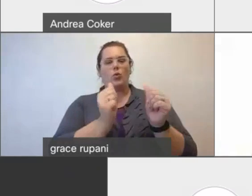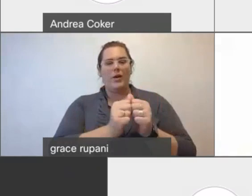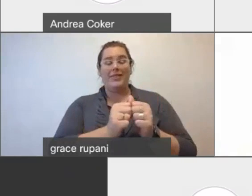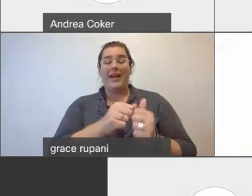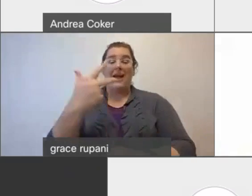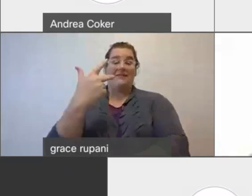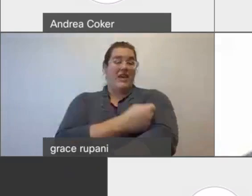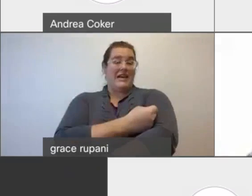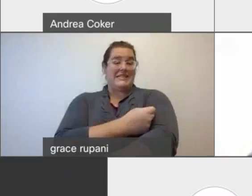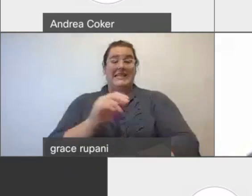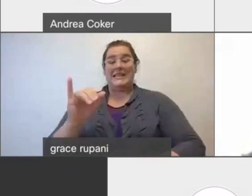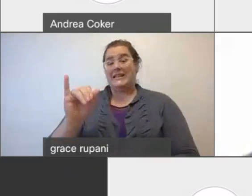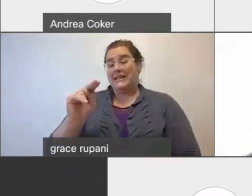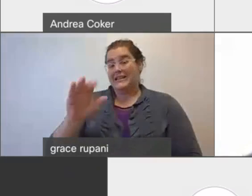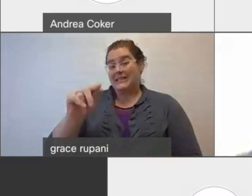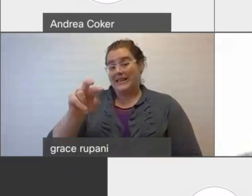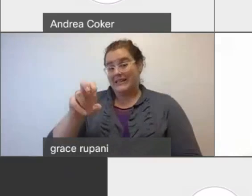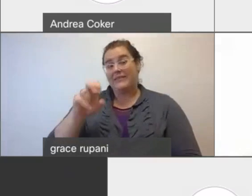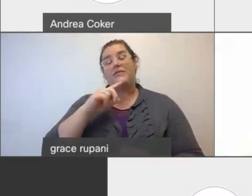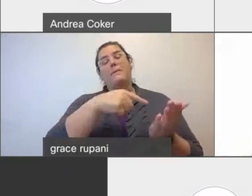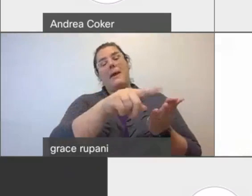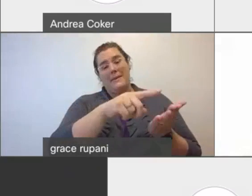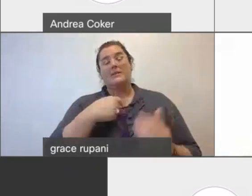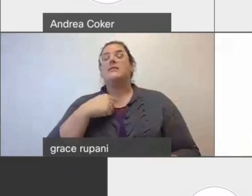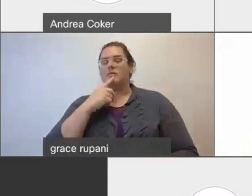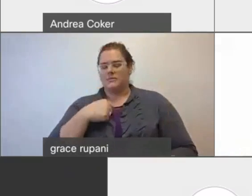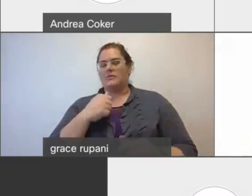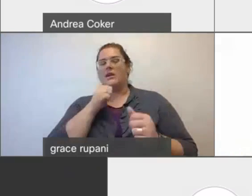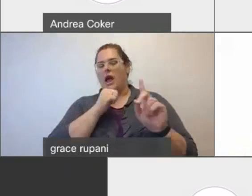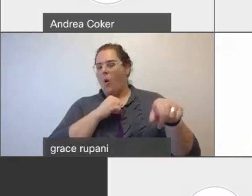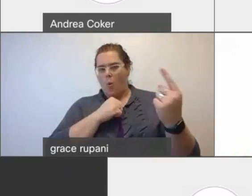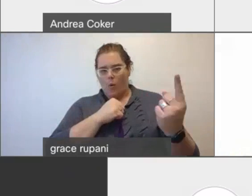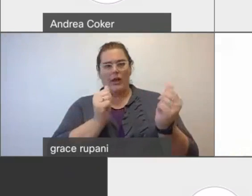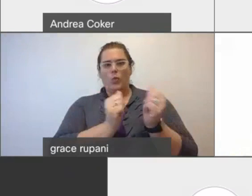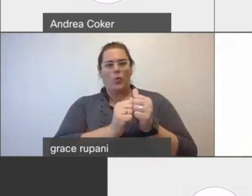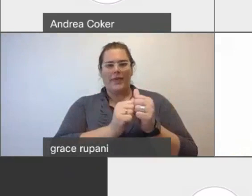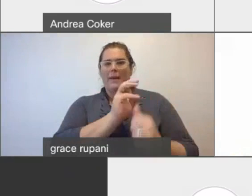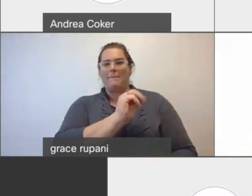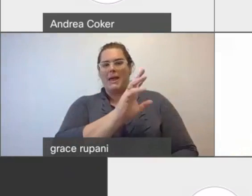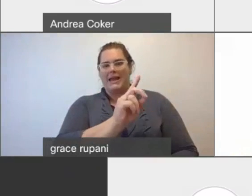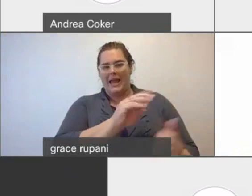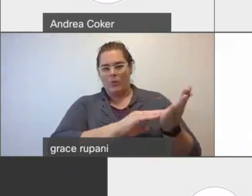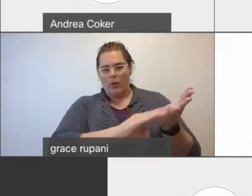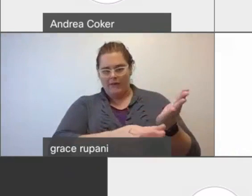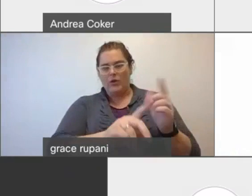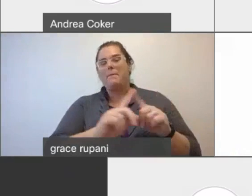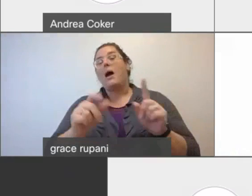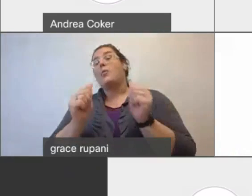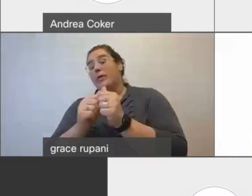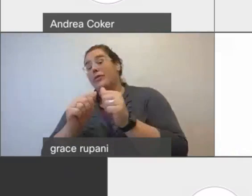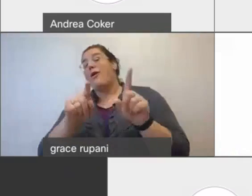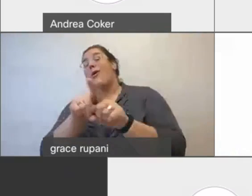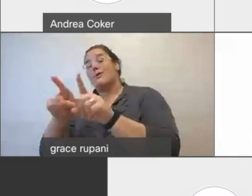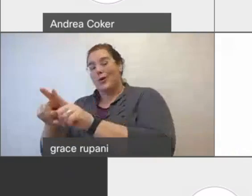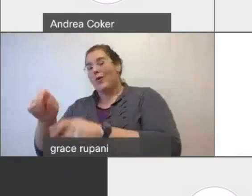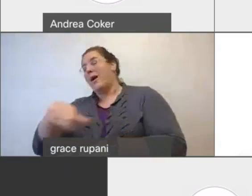the waiver, but it's across a number of district agencies. And so we're working on what it will look like for all agencies and exactly how those